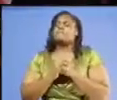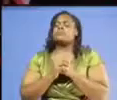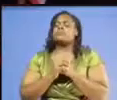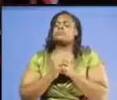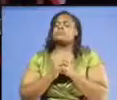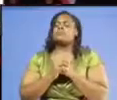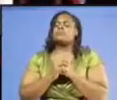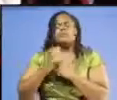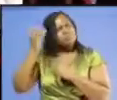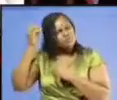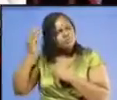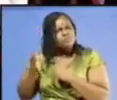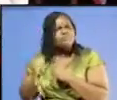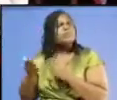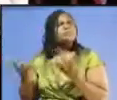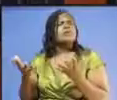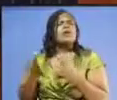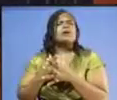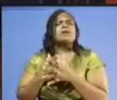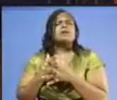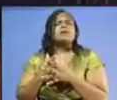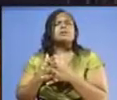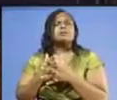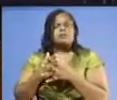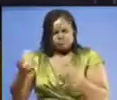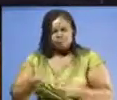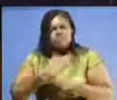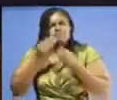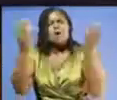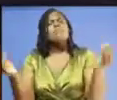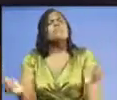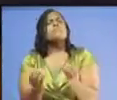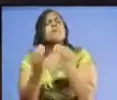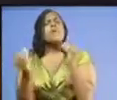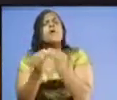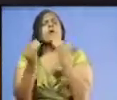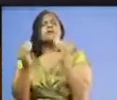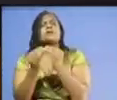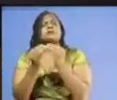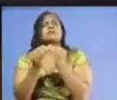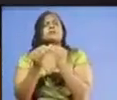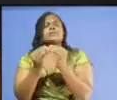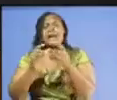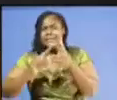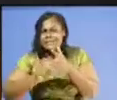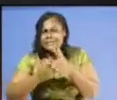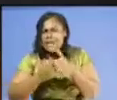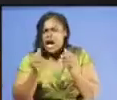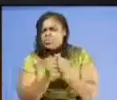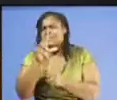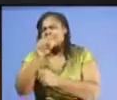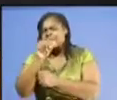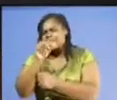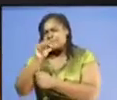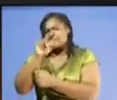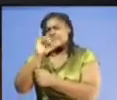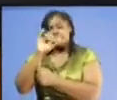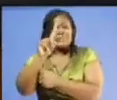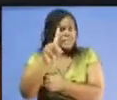But you say, preacher, tell me more. I began with David